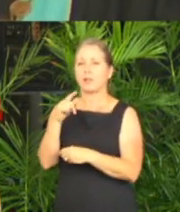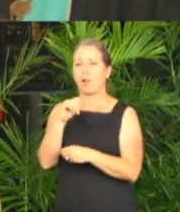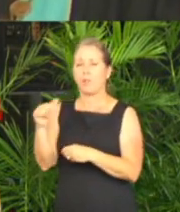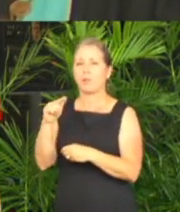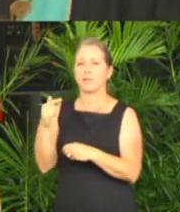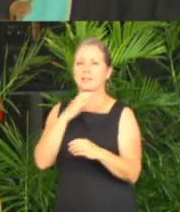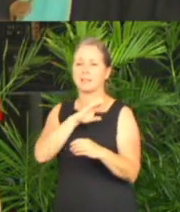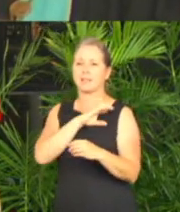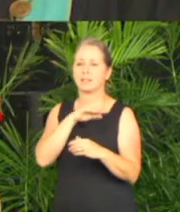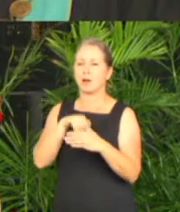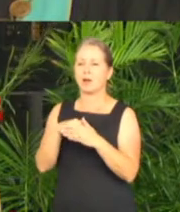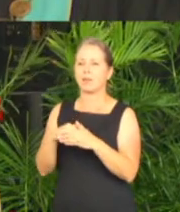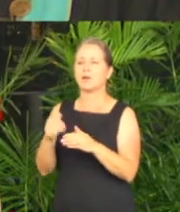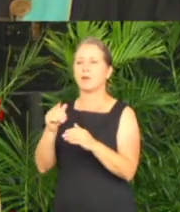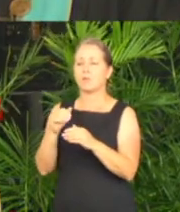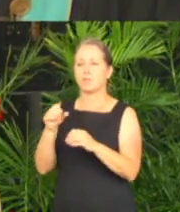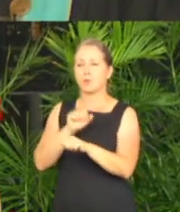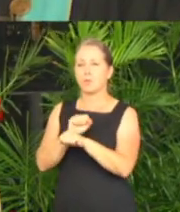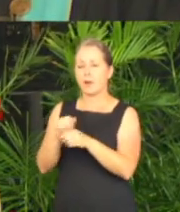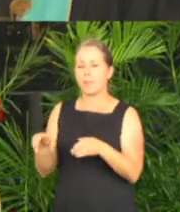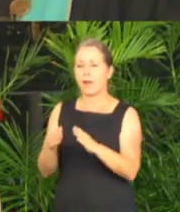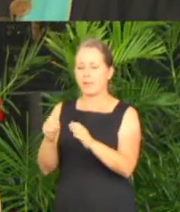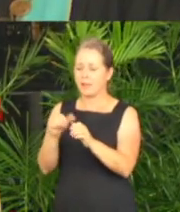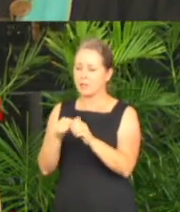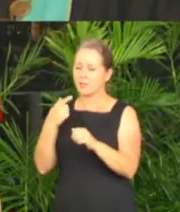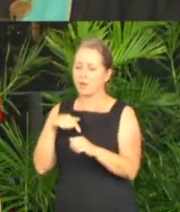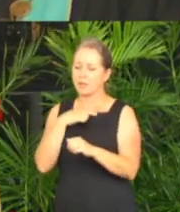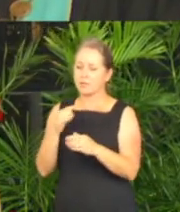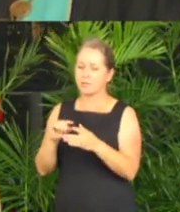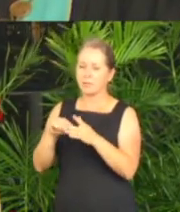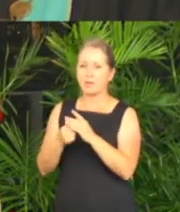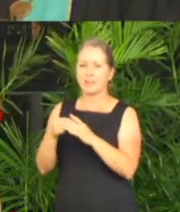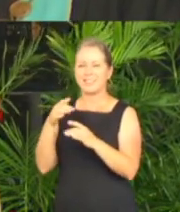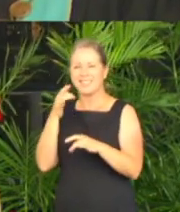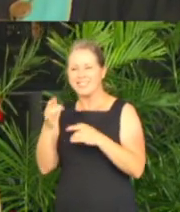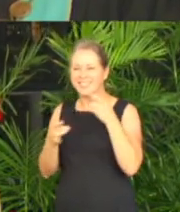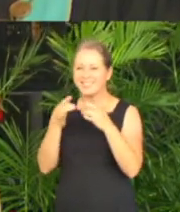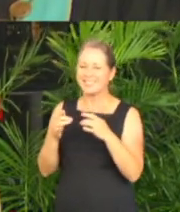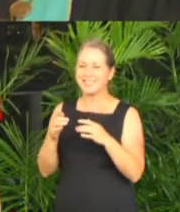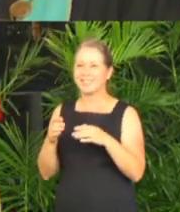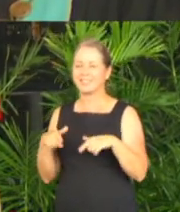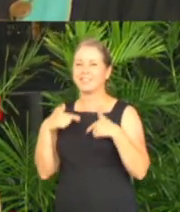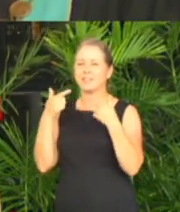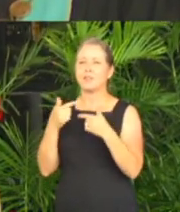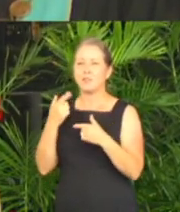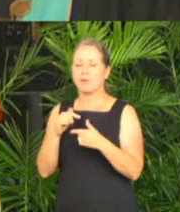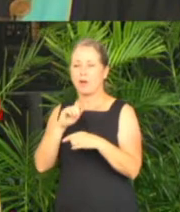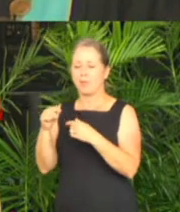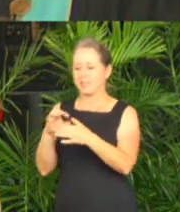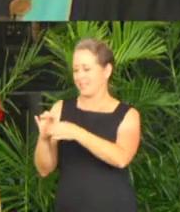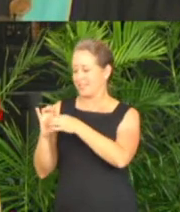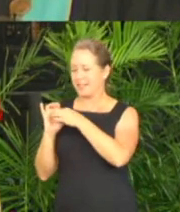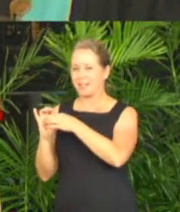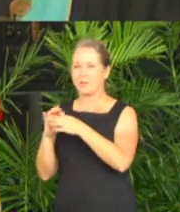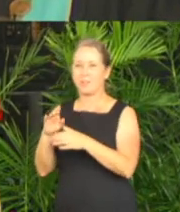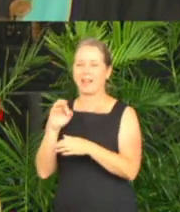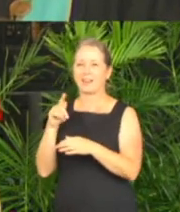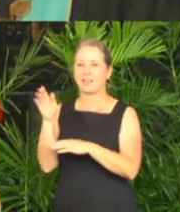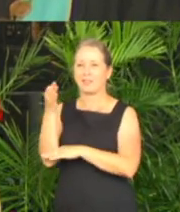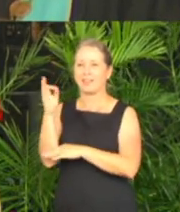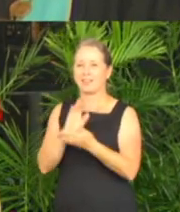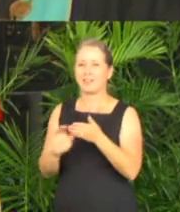paths. While we each embark into exciting directions, we will always be connected back to Flagler College